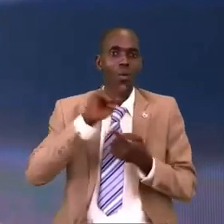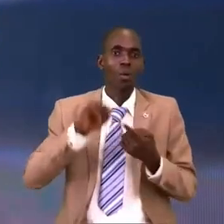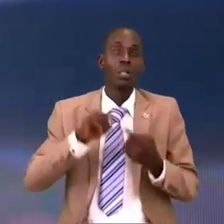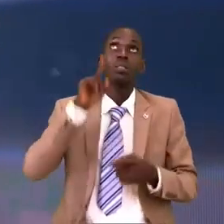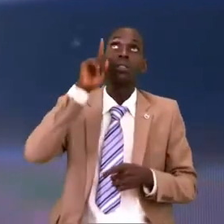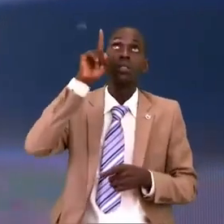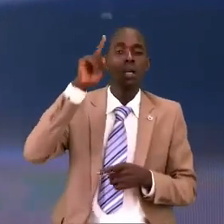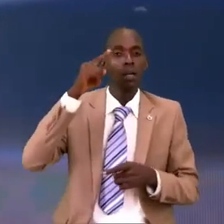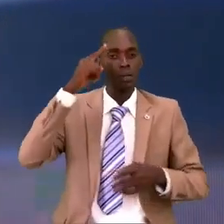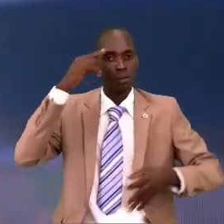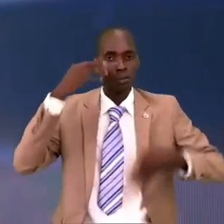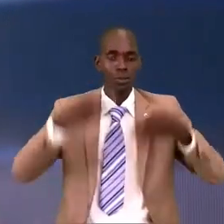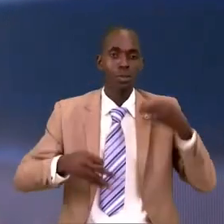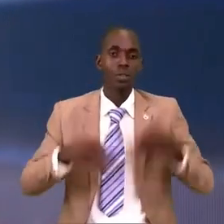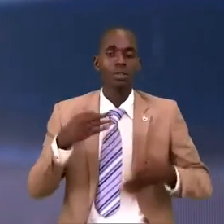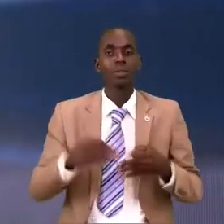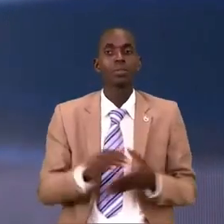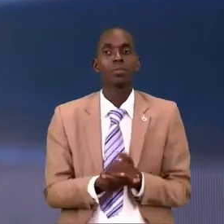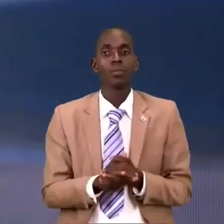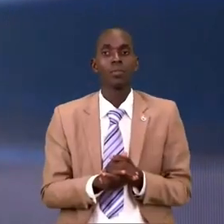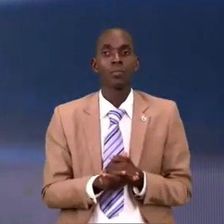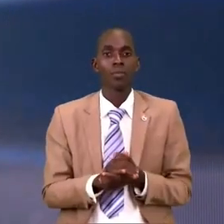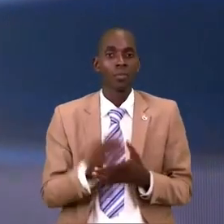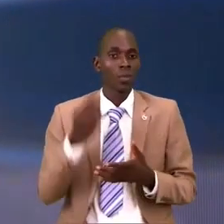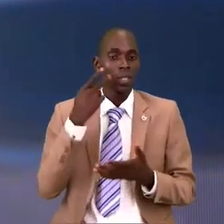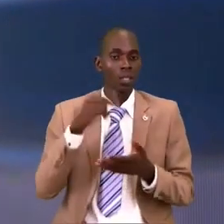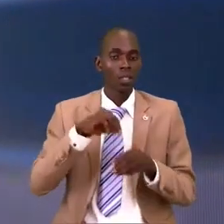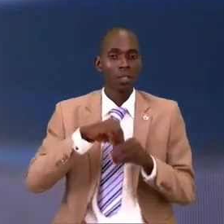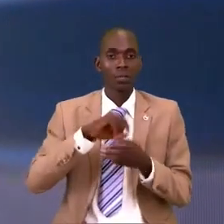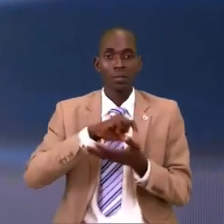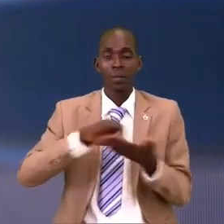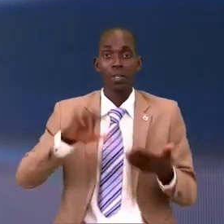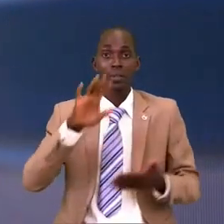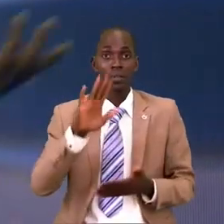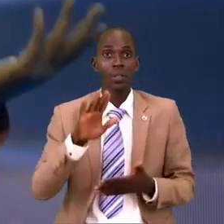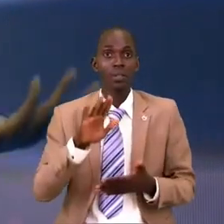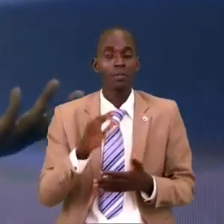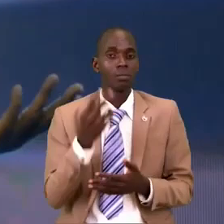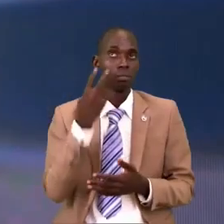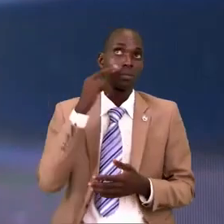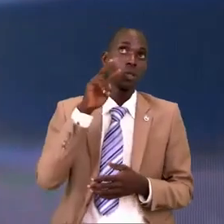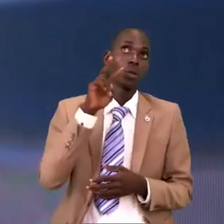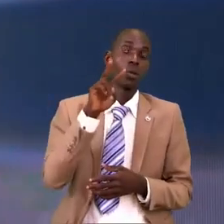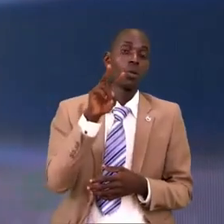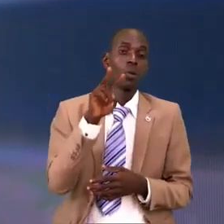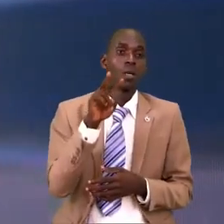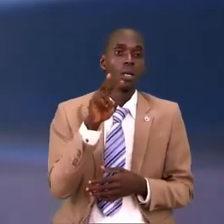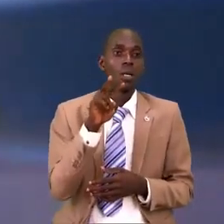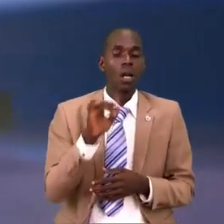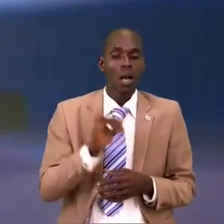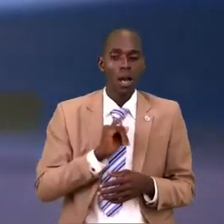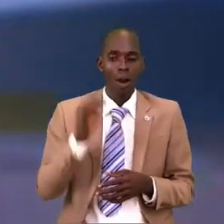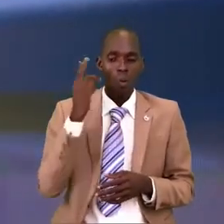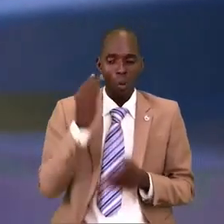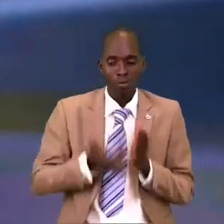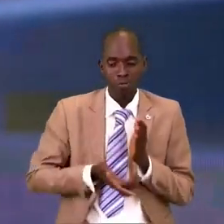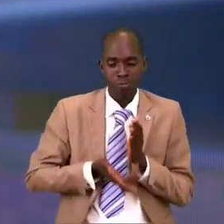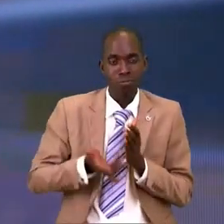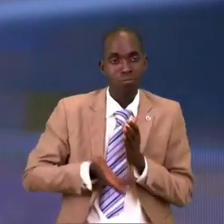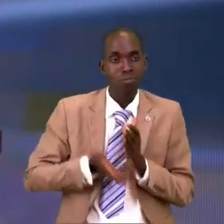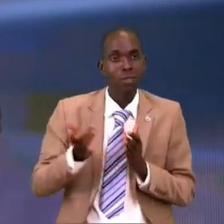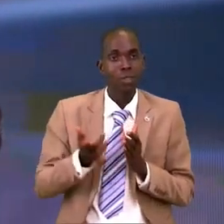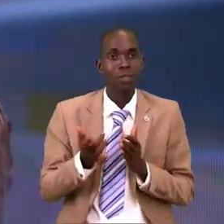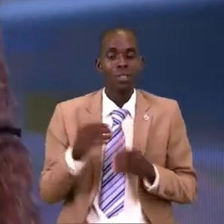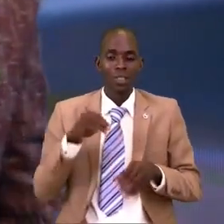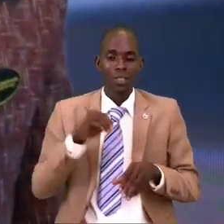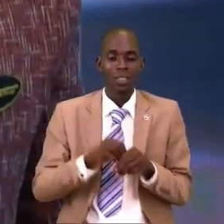shapen in iniquity. The iniquity was in him, in me, in everyone, from the point of